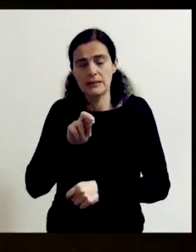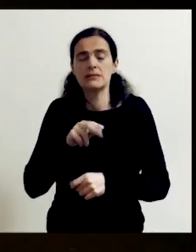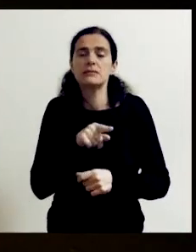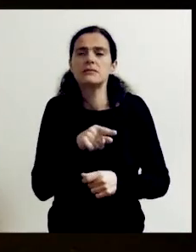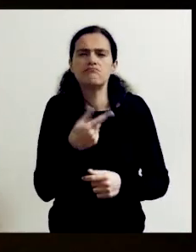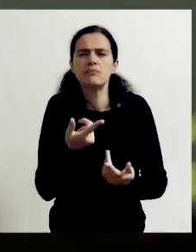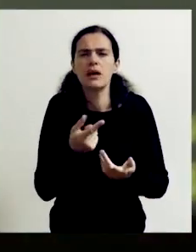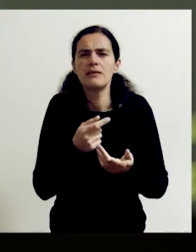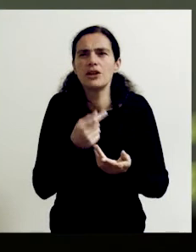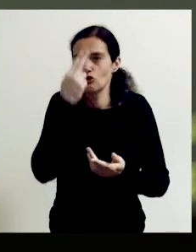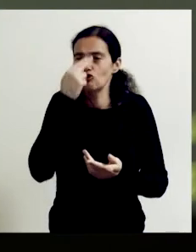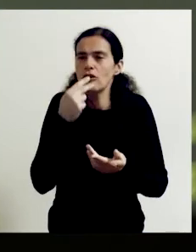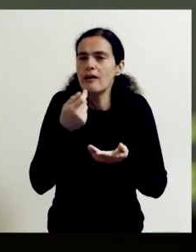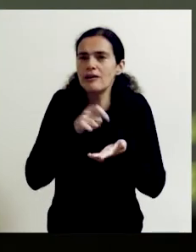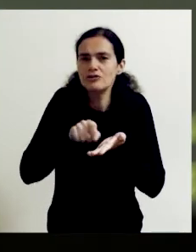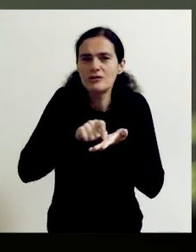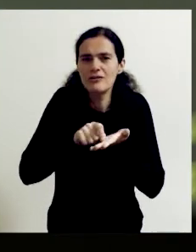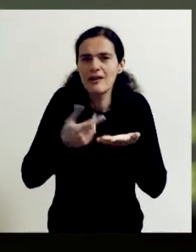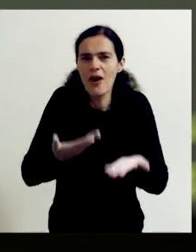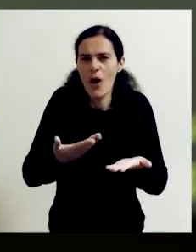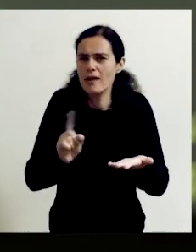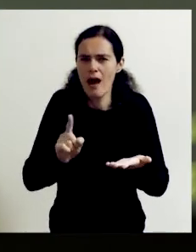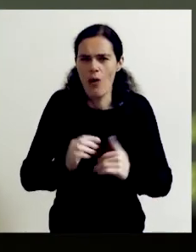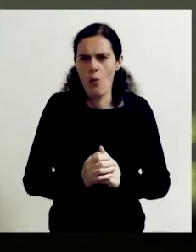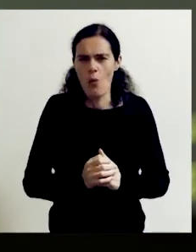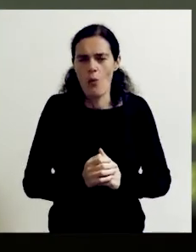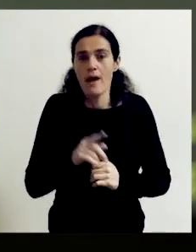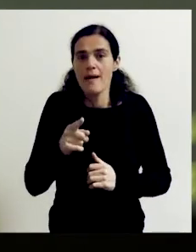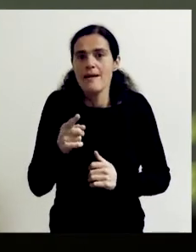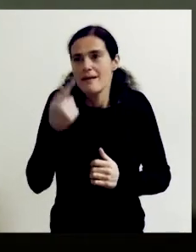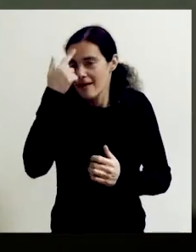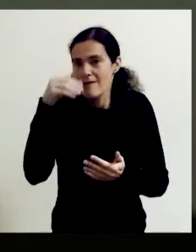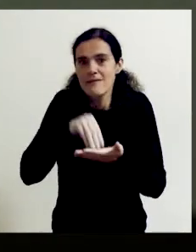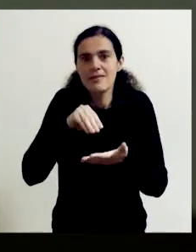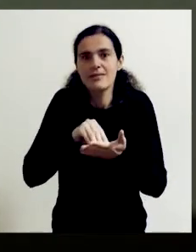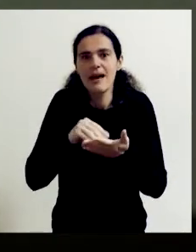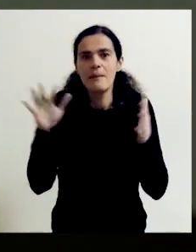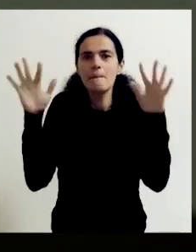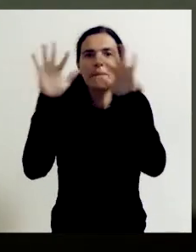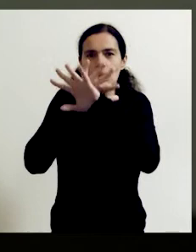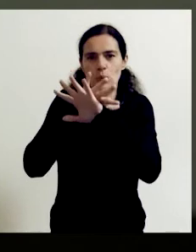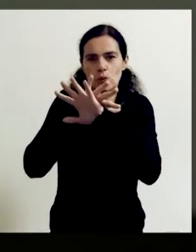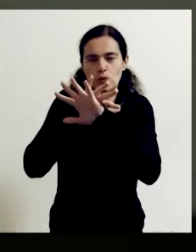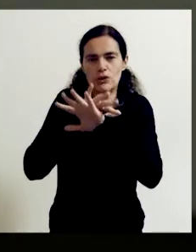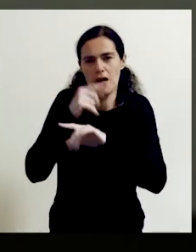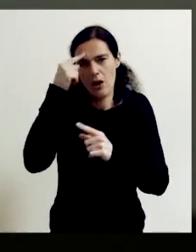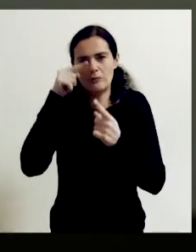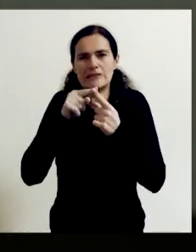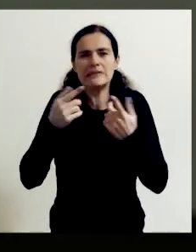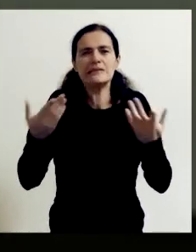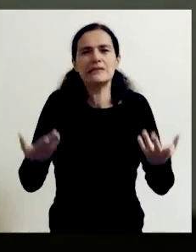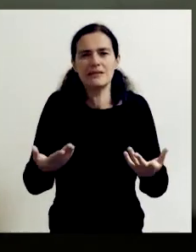Alex, is actually not writing the history of our present, but actually inventing a